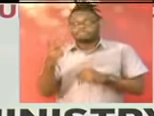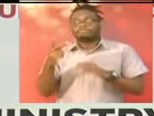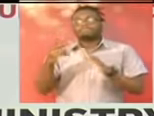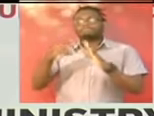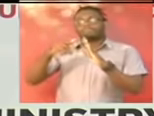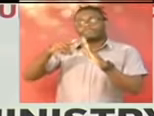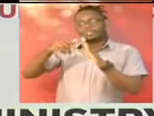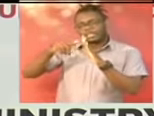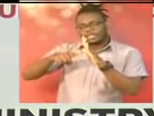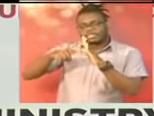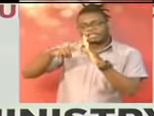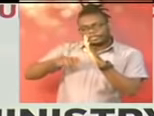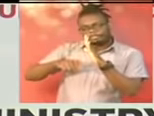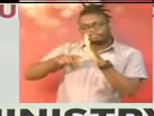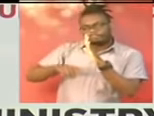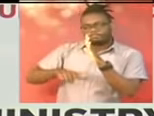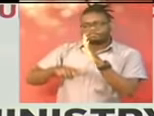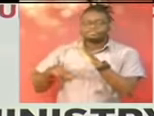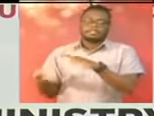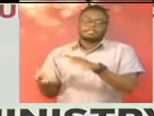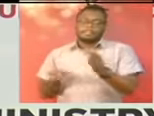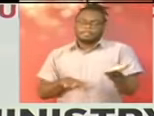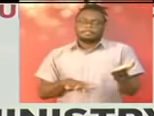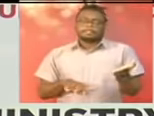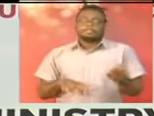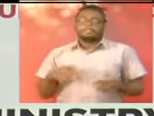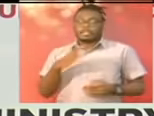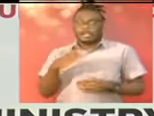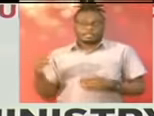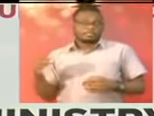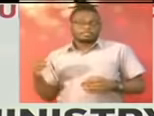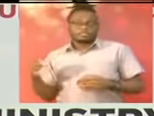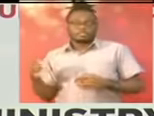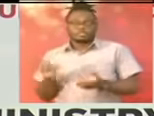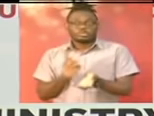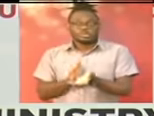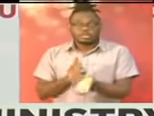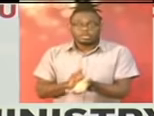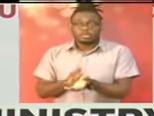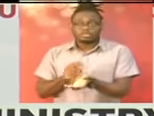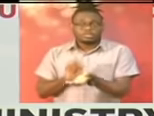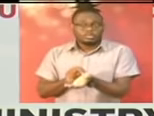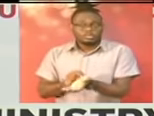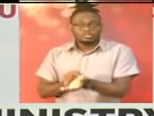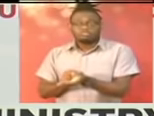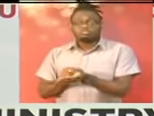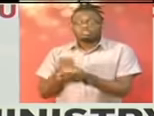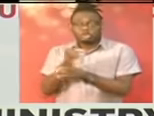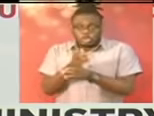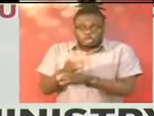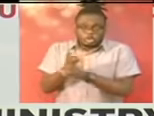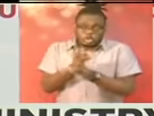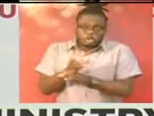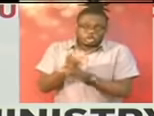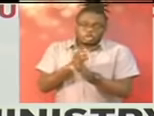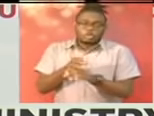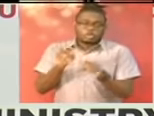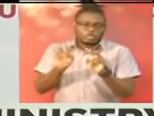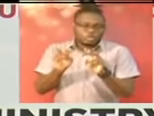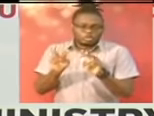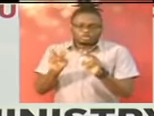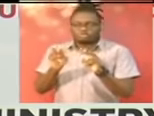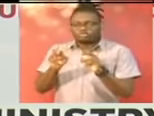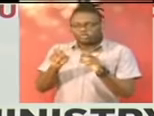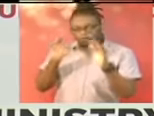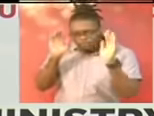assured that the health system, the healthcare workers, take every single patient very seriously, work very hard to ensure a